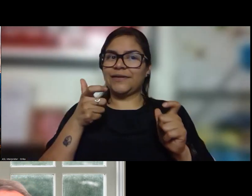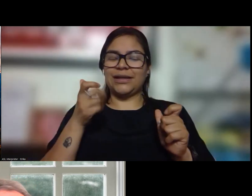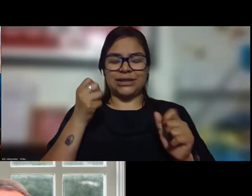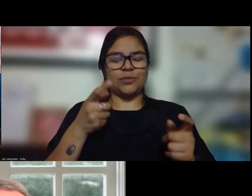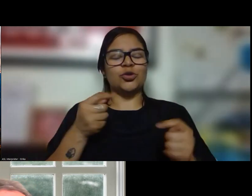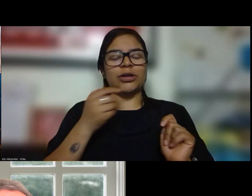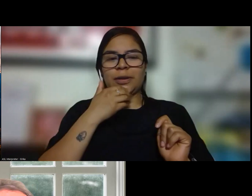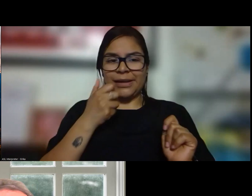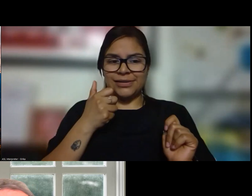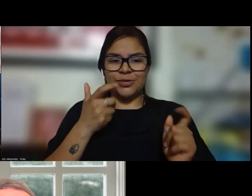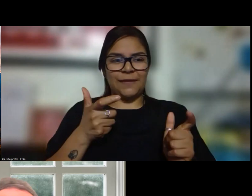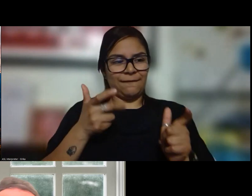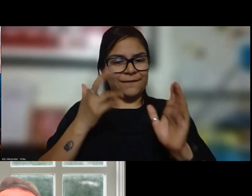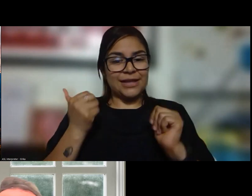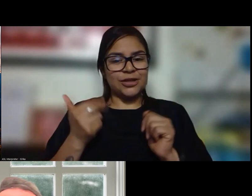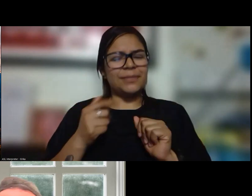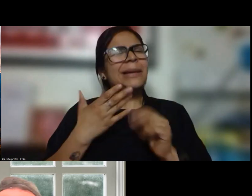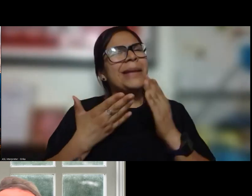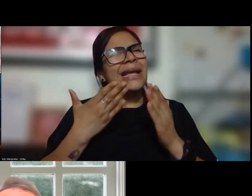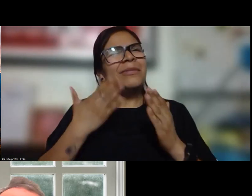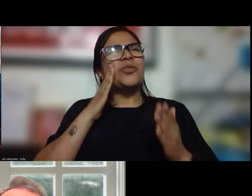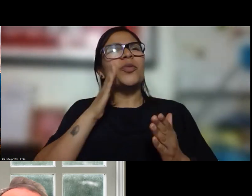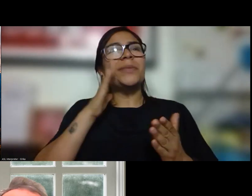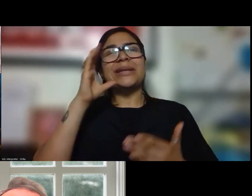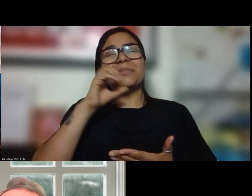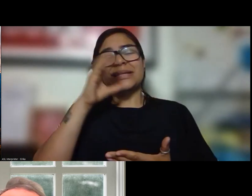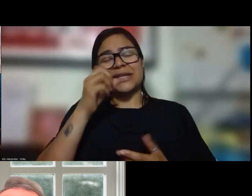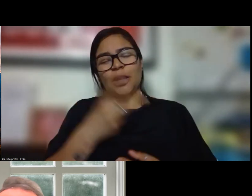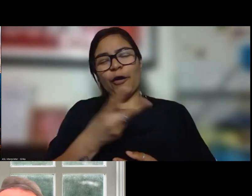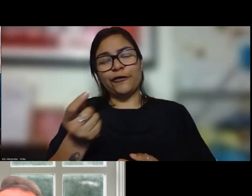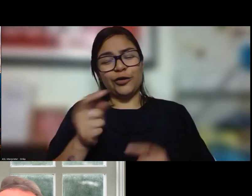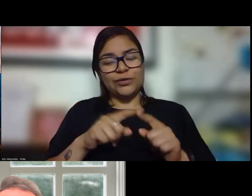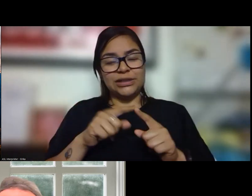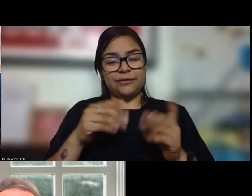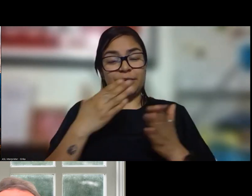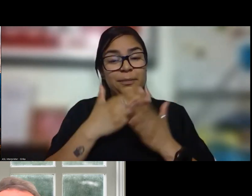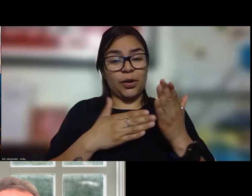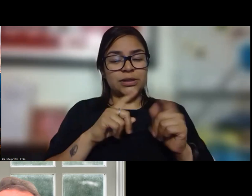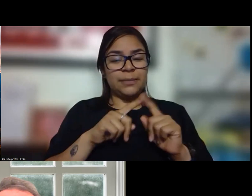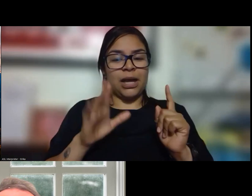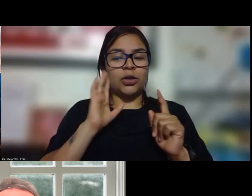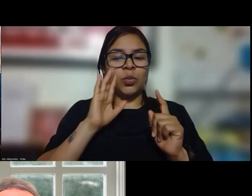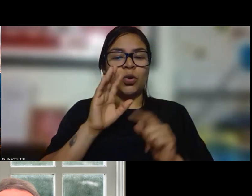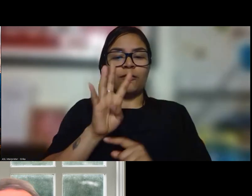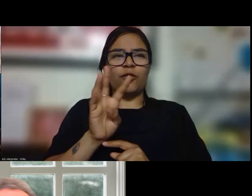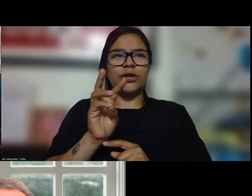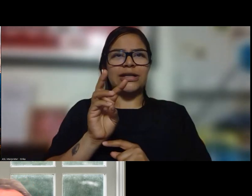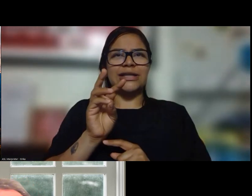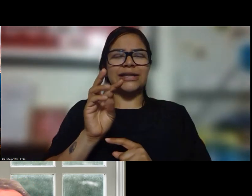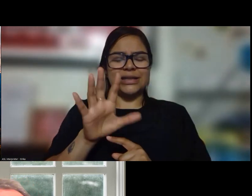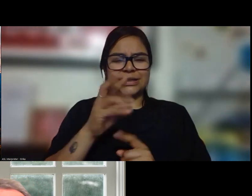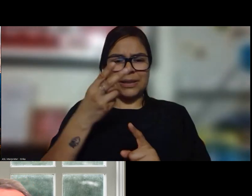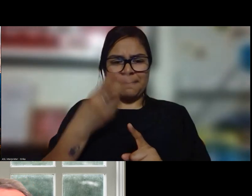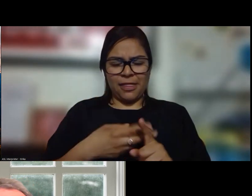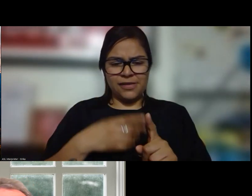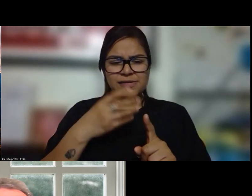be mindful that we might be missing some of the components. I'm glad that the portal will be open for another 46 months, but the initial